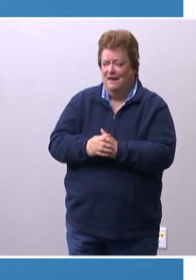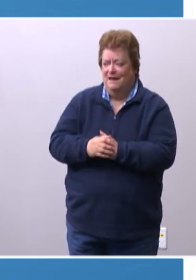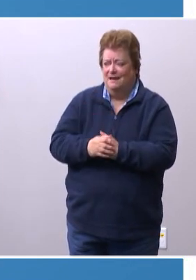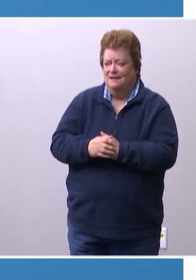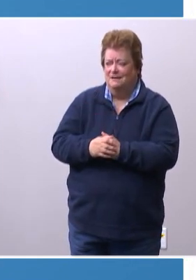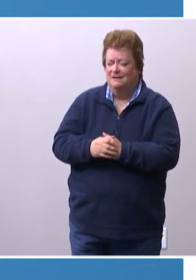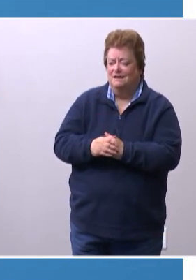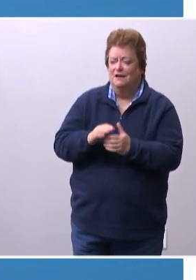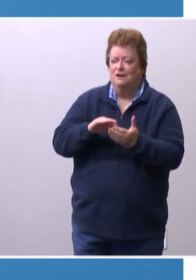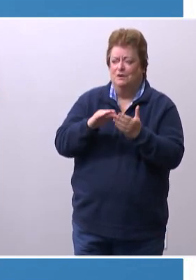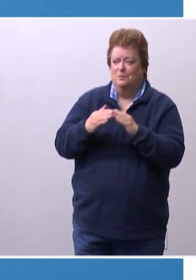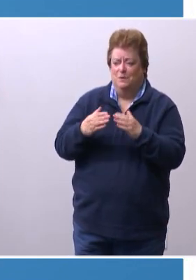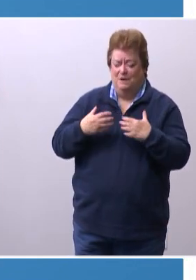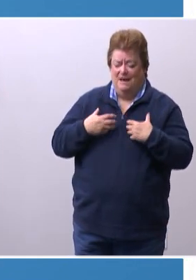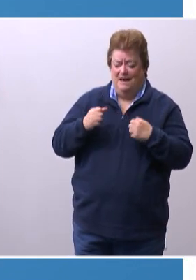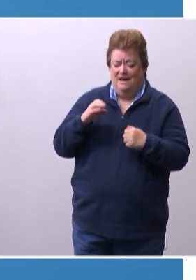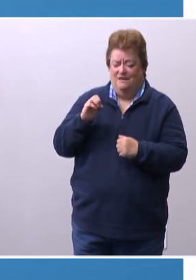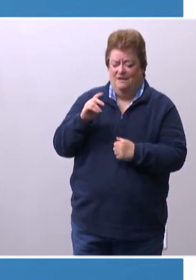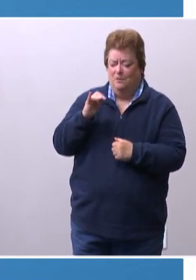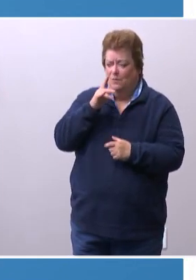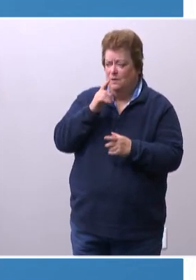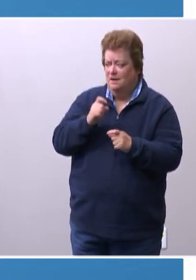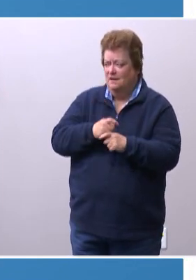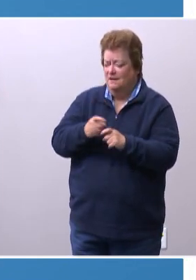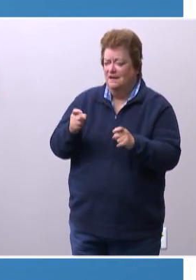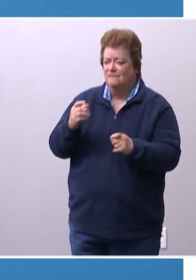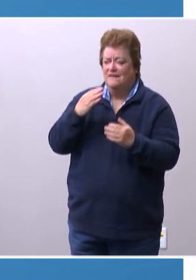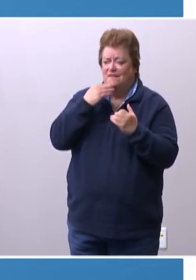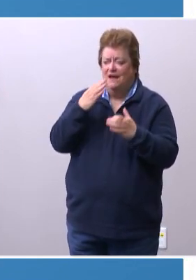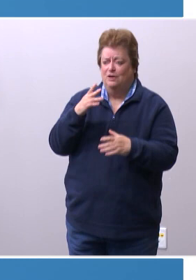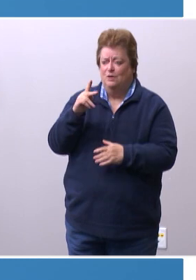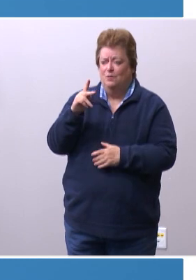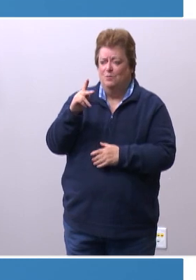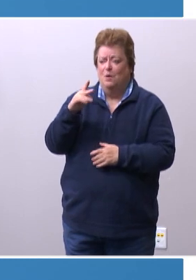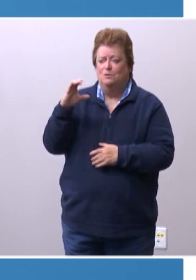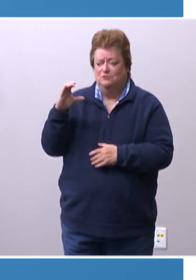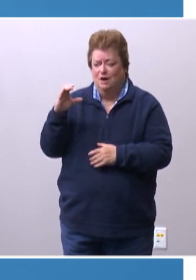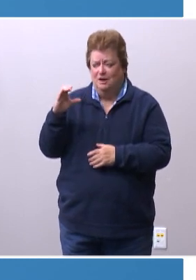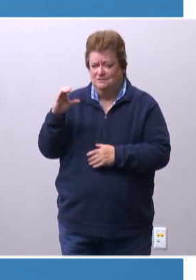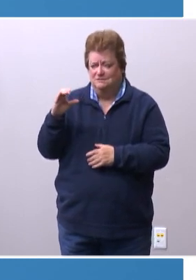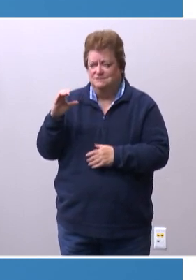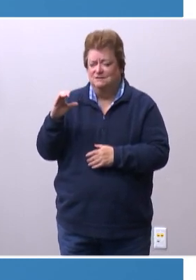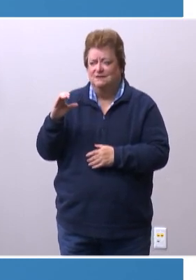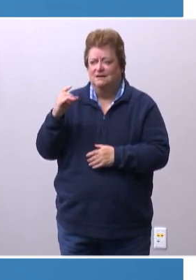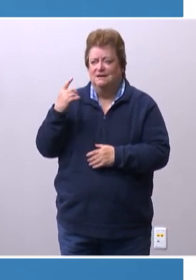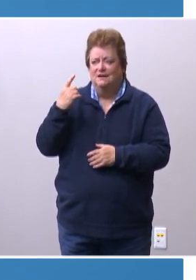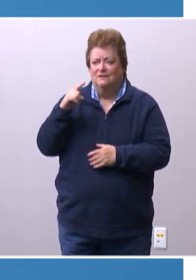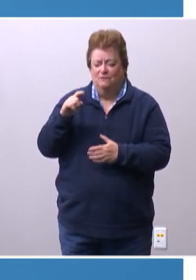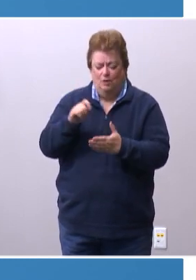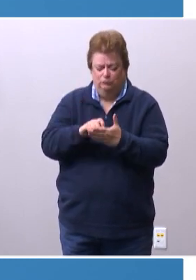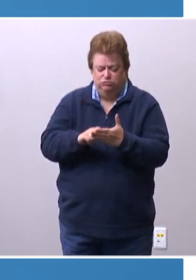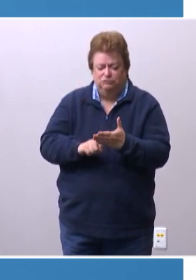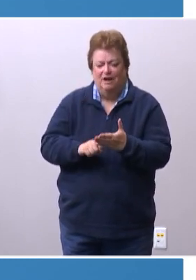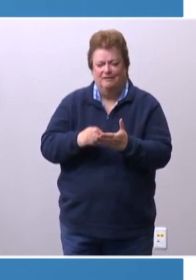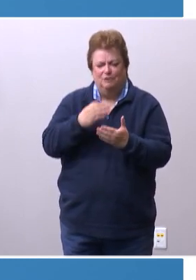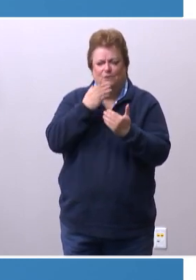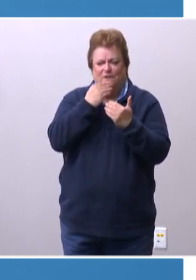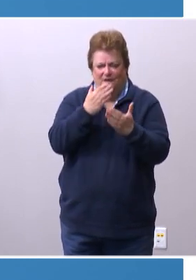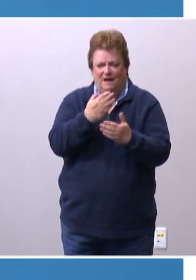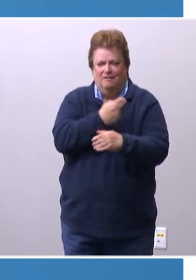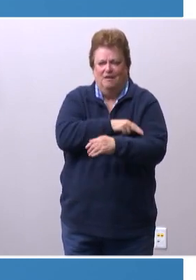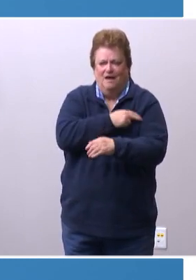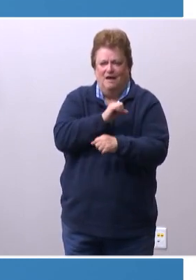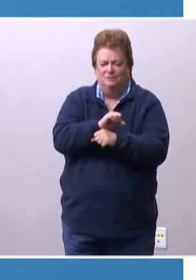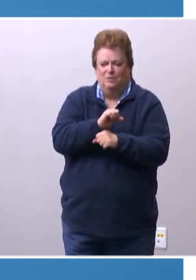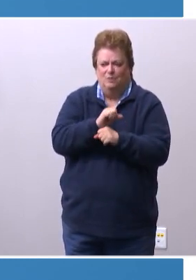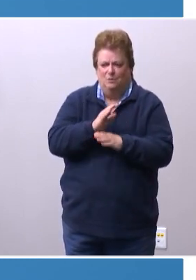Health Endowment will provide free special thank you postcards for your note of gratitude to hospital workers. There are two ways